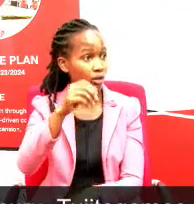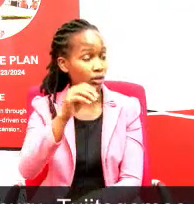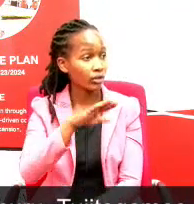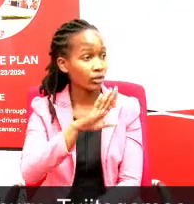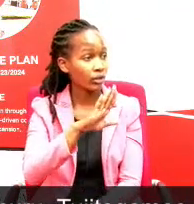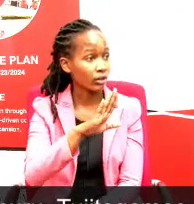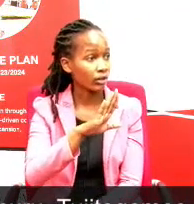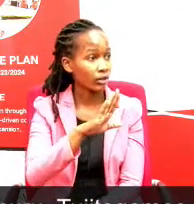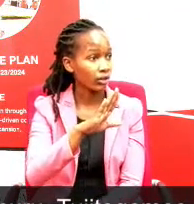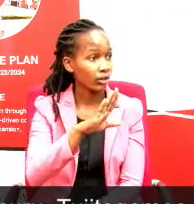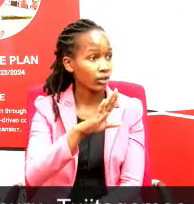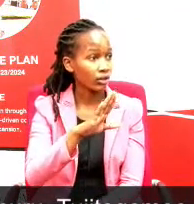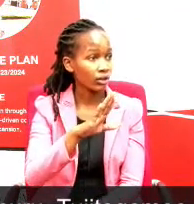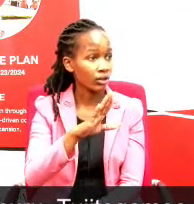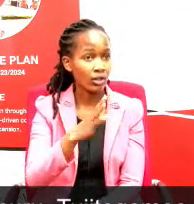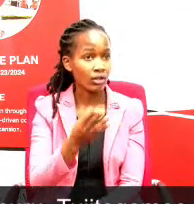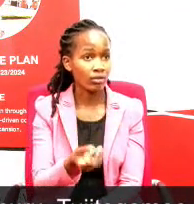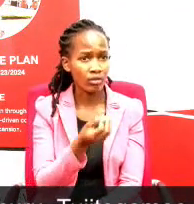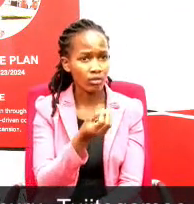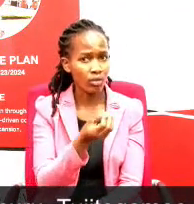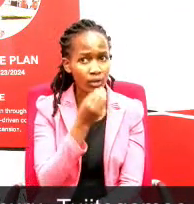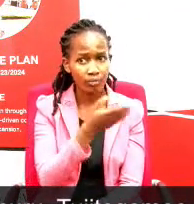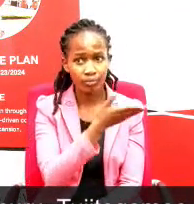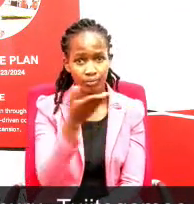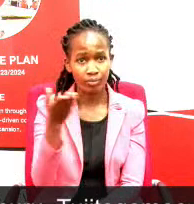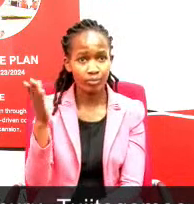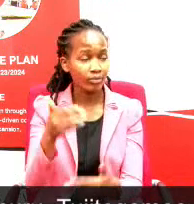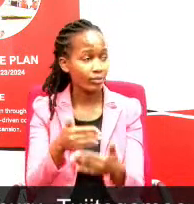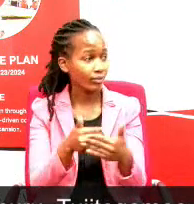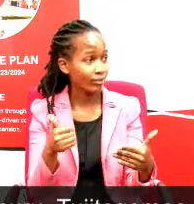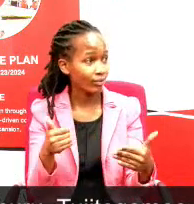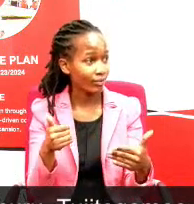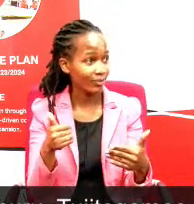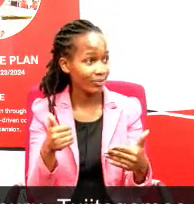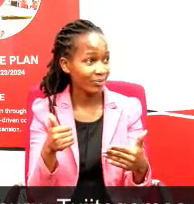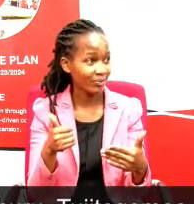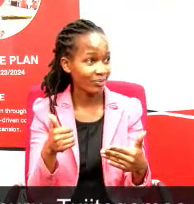vouchers for some refreshment outside there before you